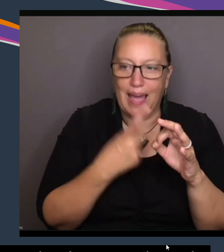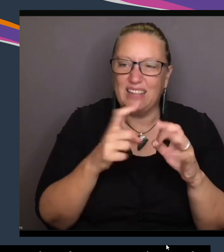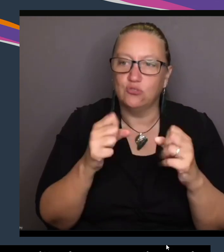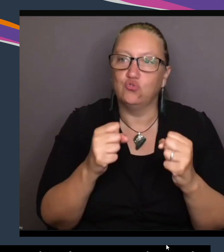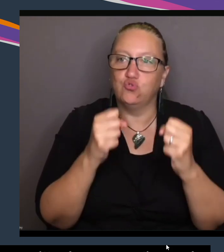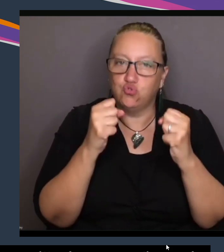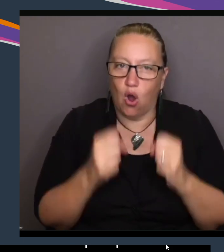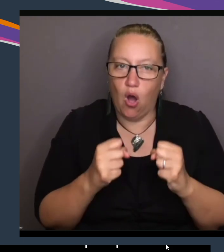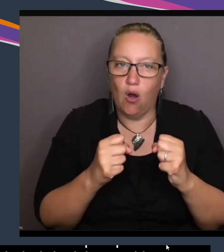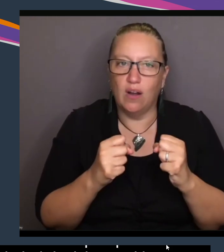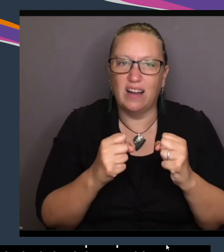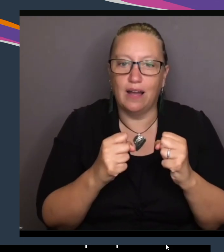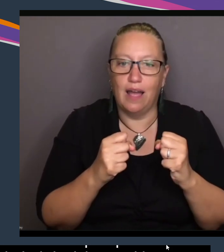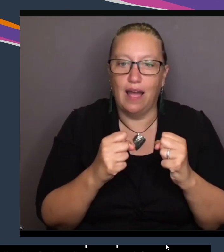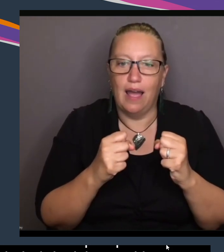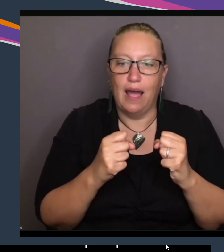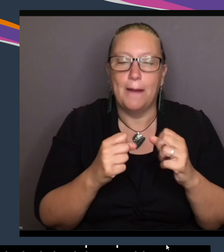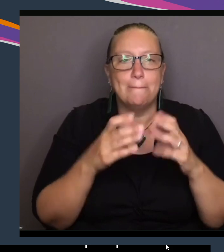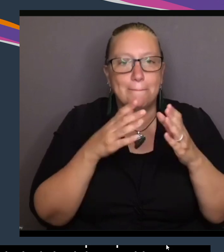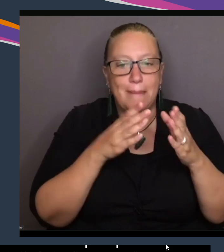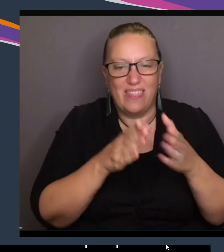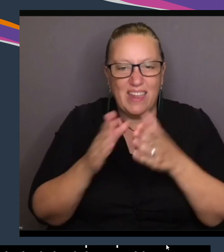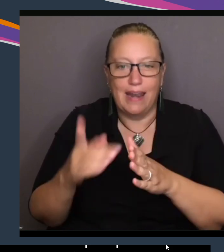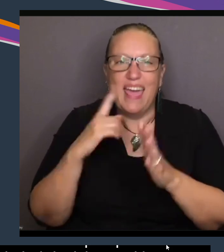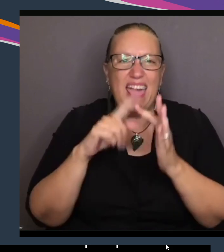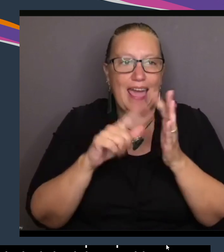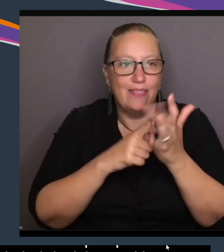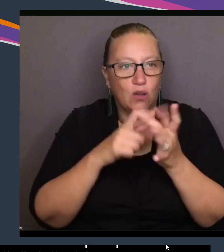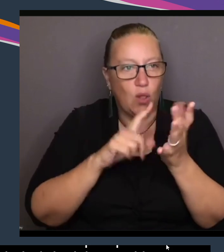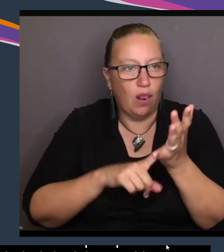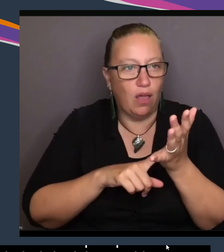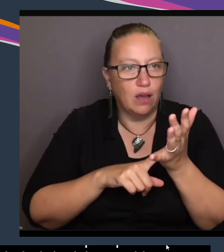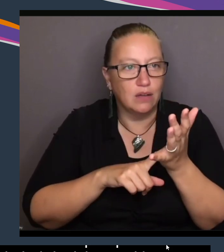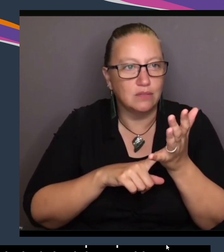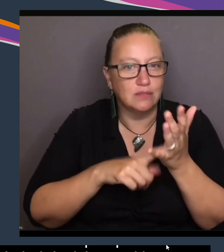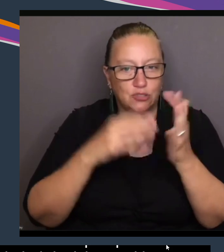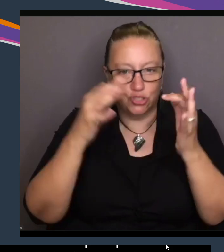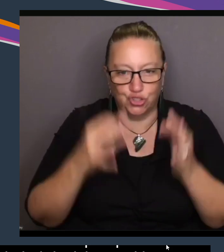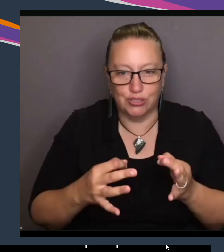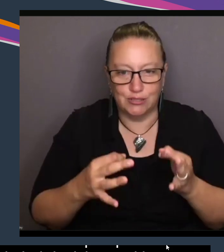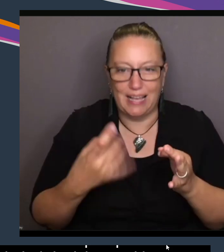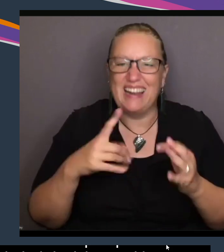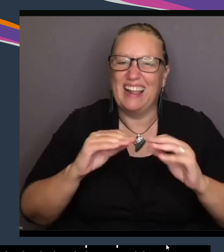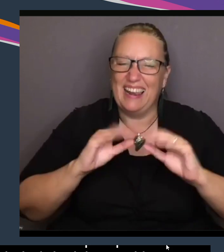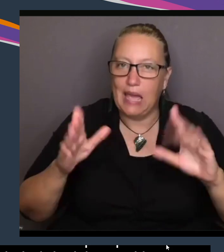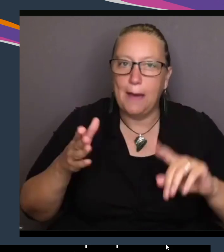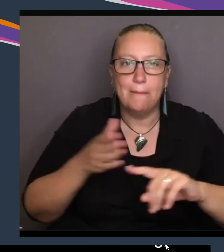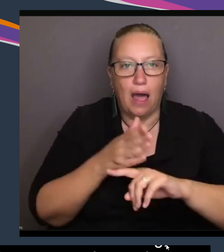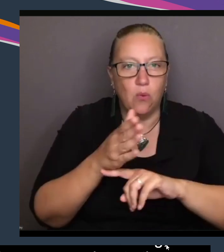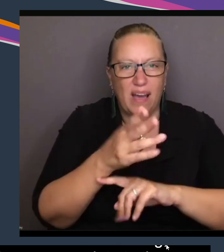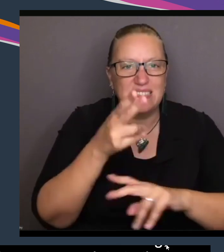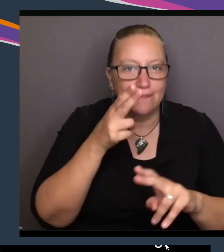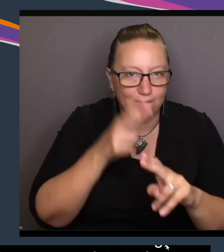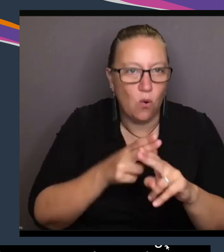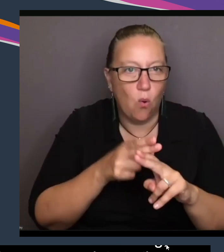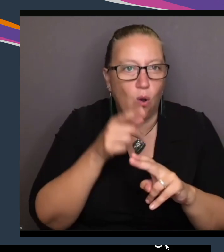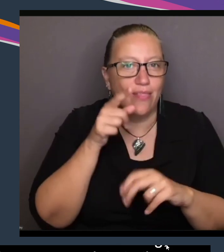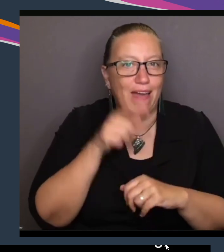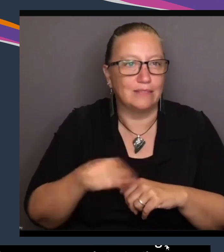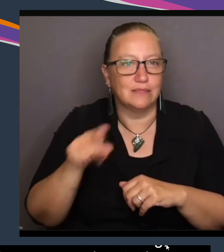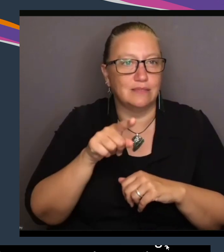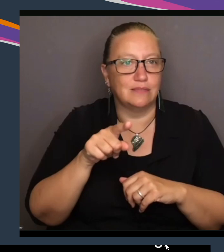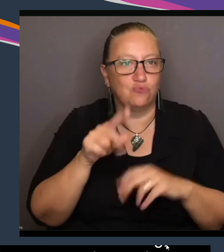clear pathways to policy and systems impact. Disability-led research is not